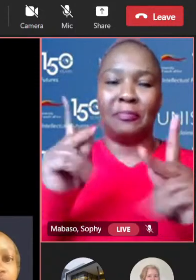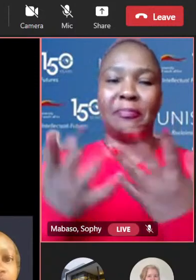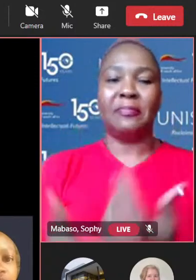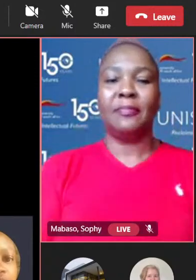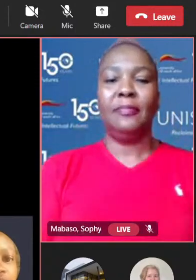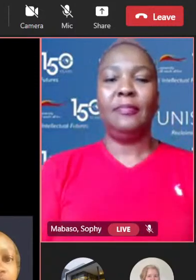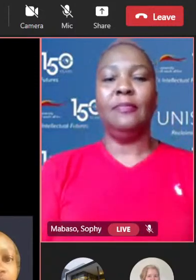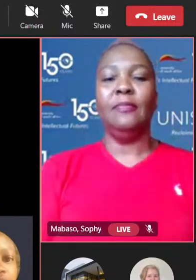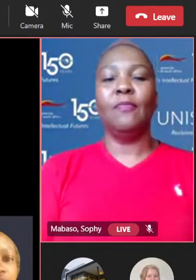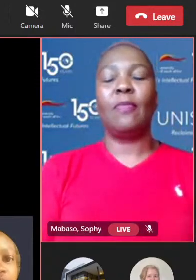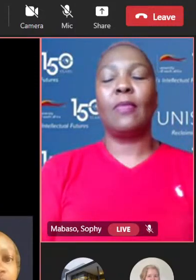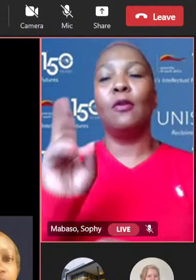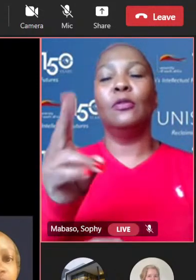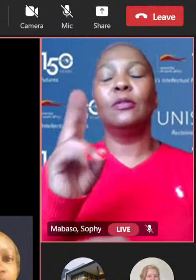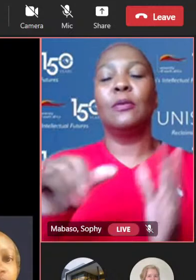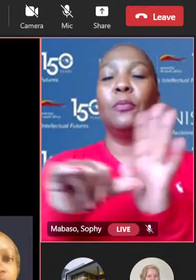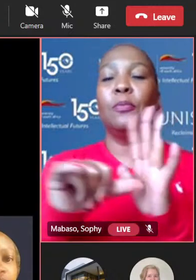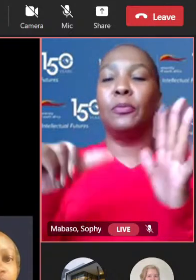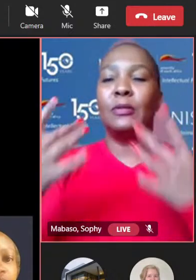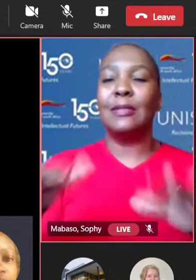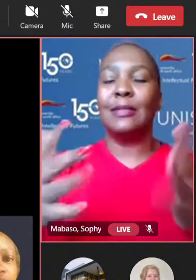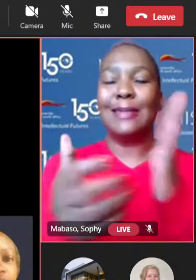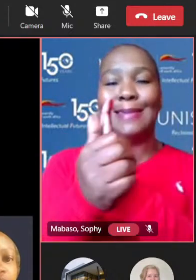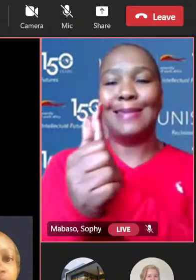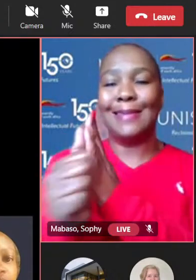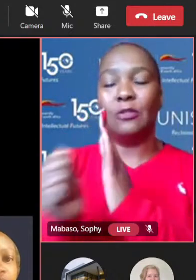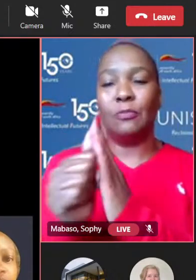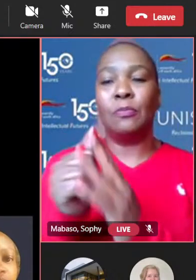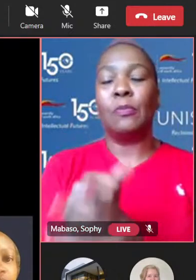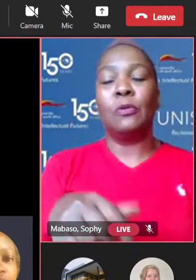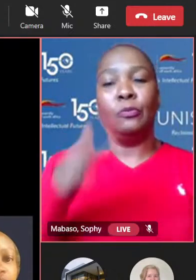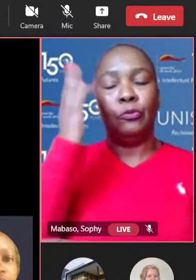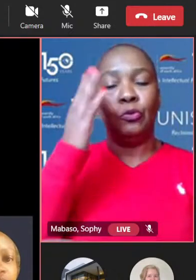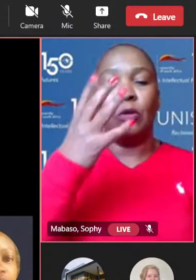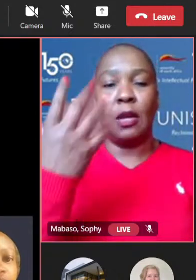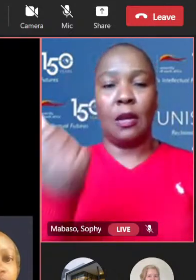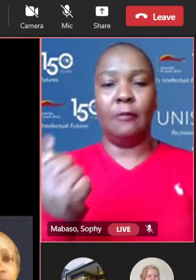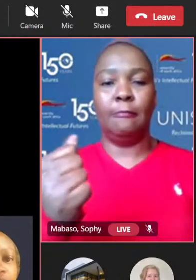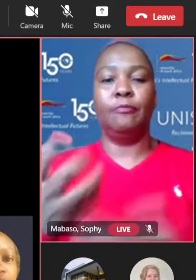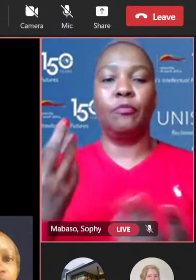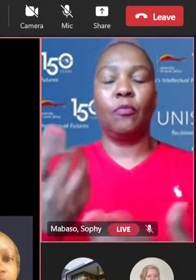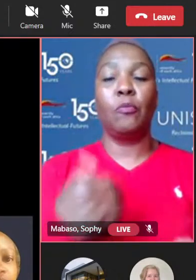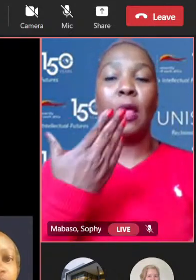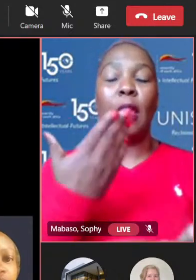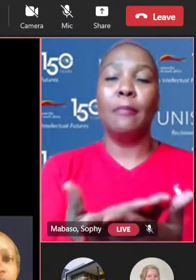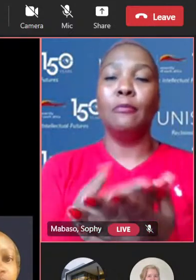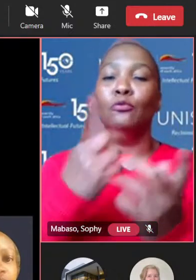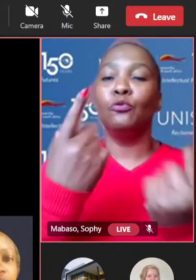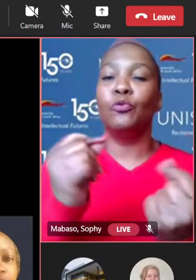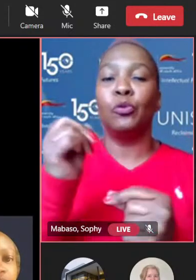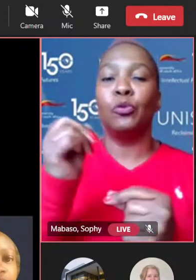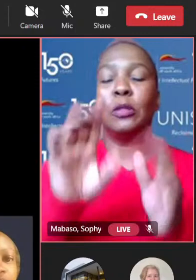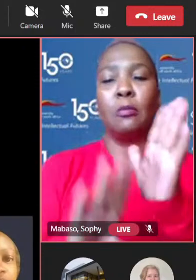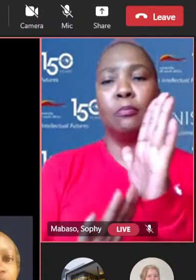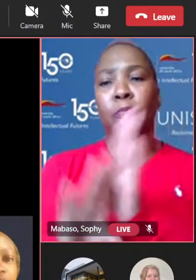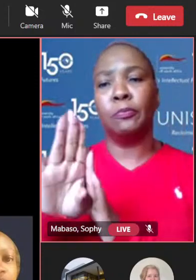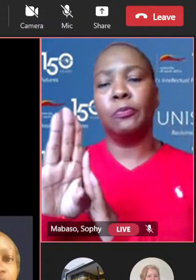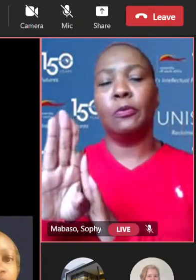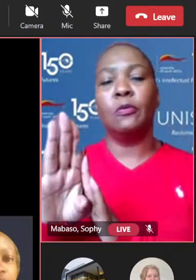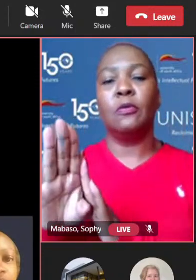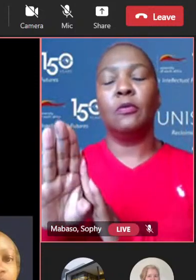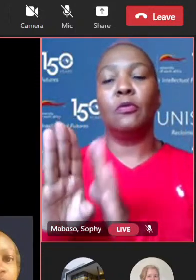There are also important skills that you must have for you to be able to